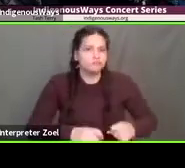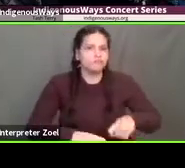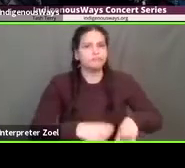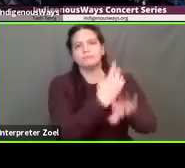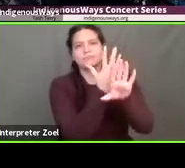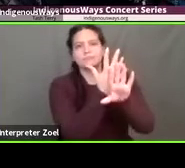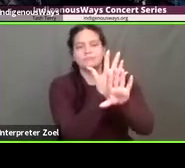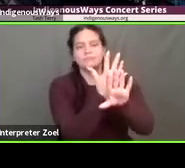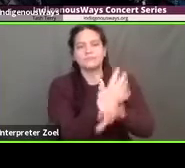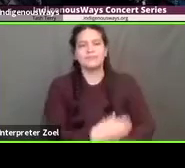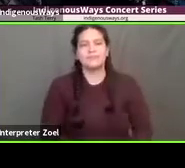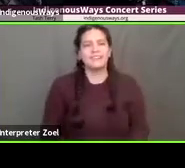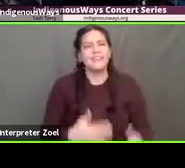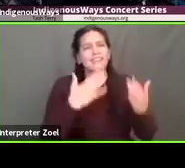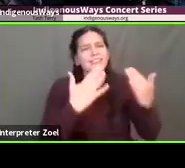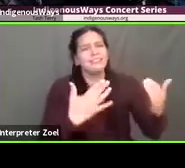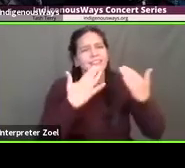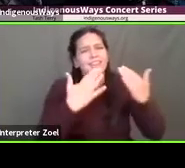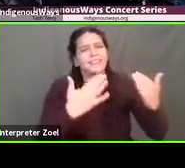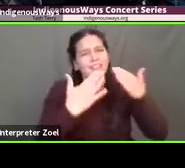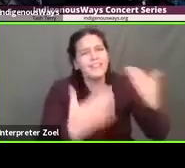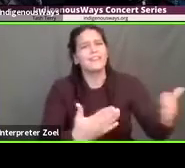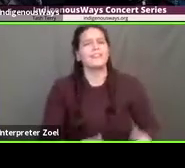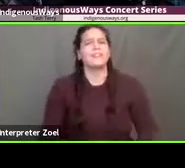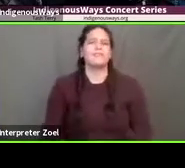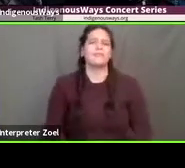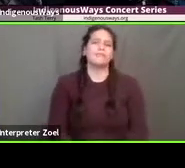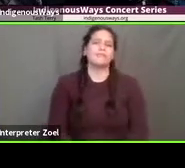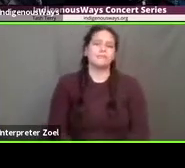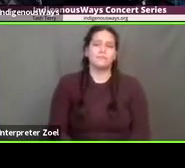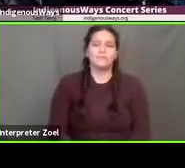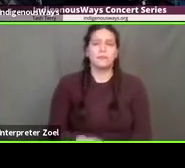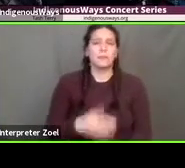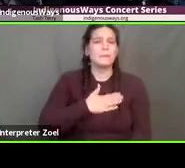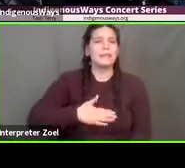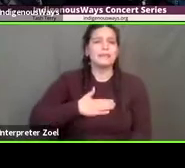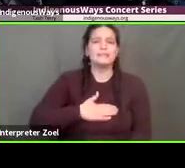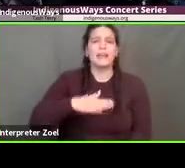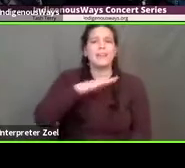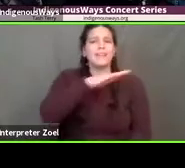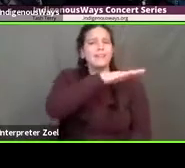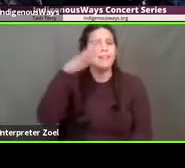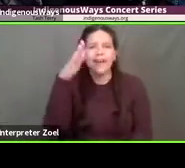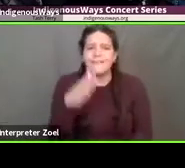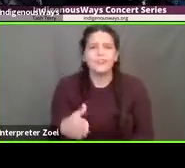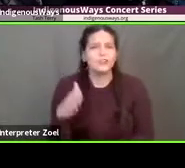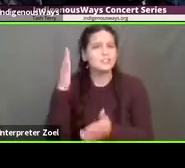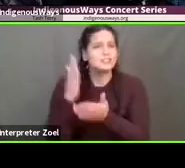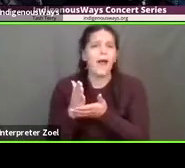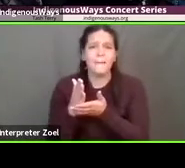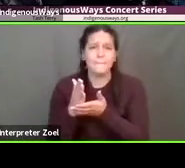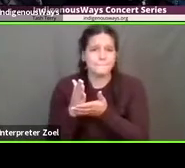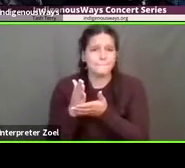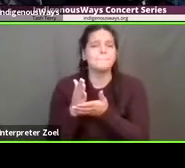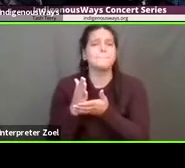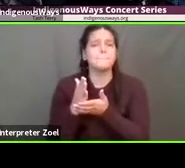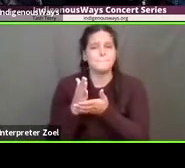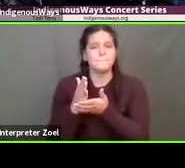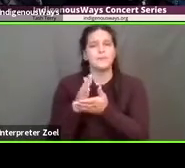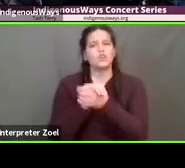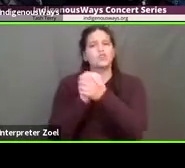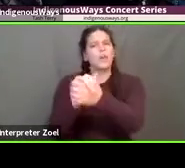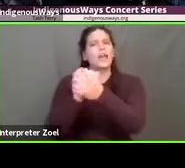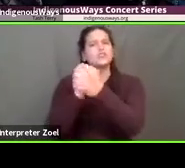Yahweh, Yahweh, Ganesh Shish, Ganesh Shish. Please never stop. And congratulations for being